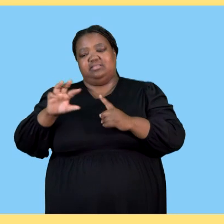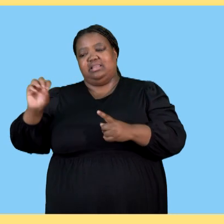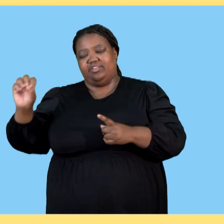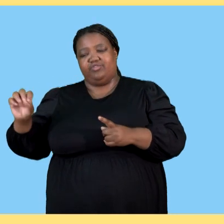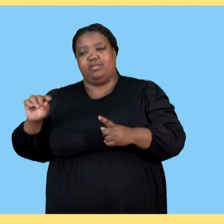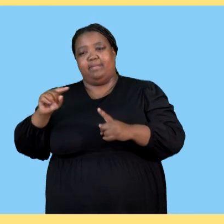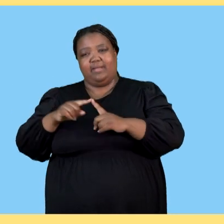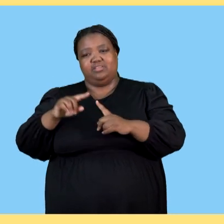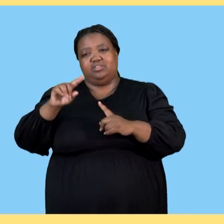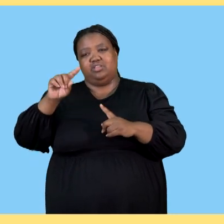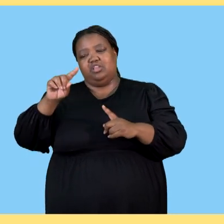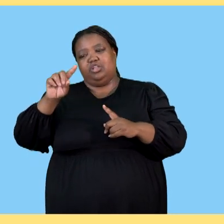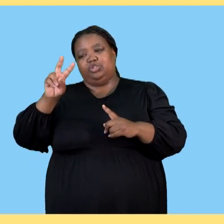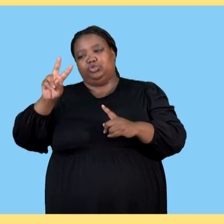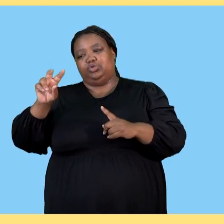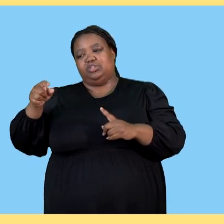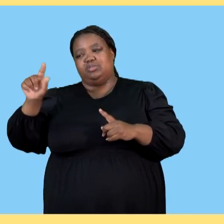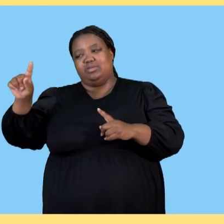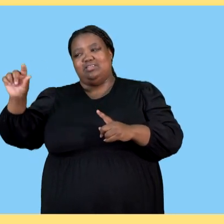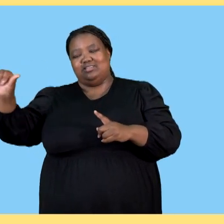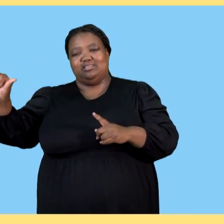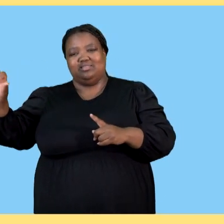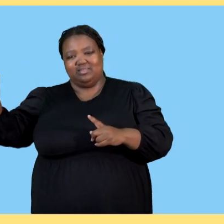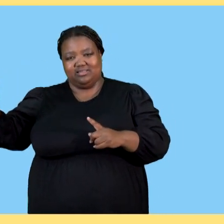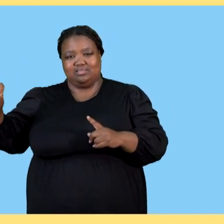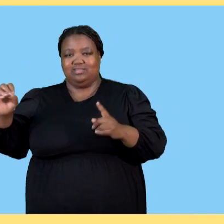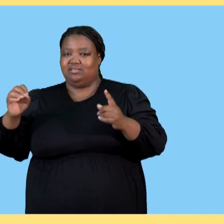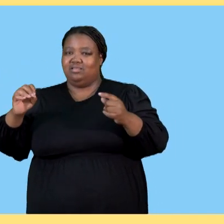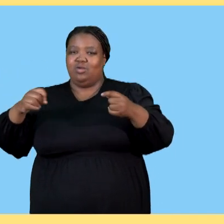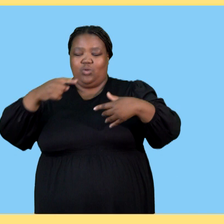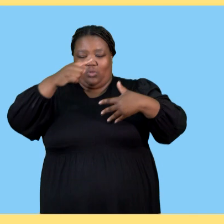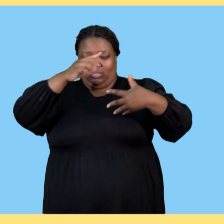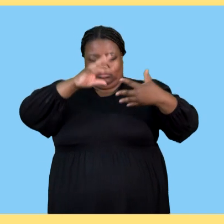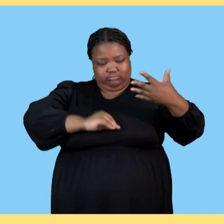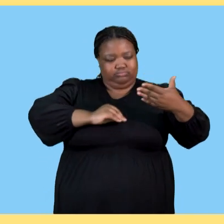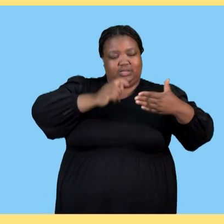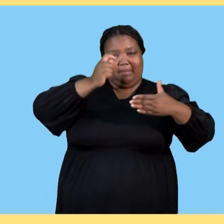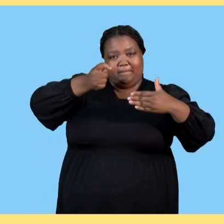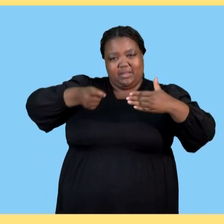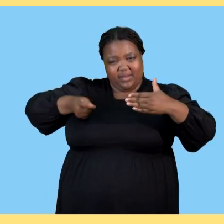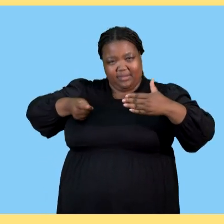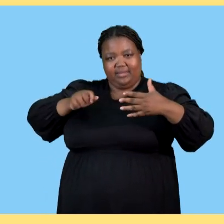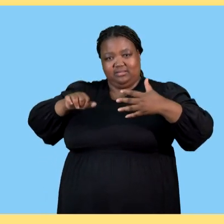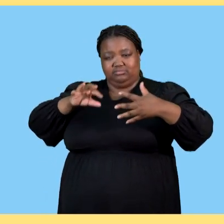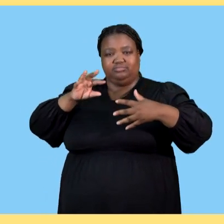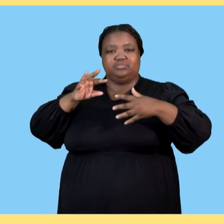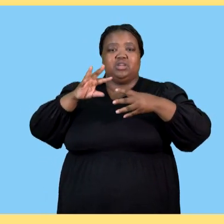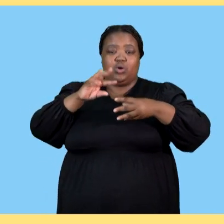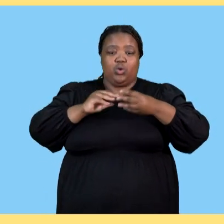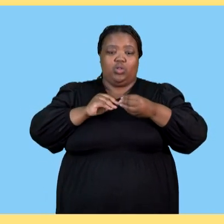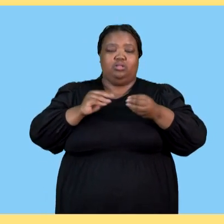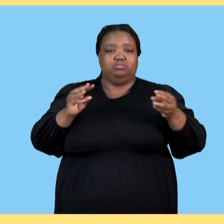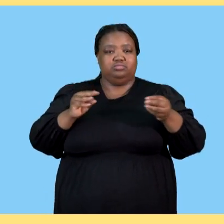900 plus 2,160. These are all my payments. And when I add all of